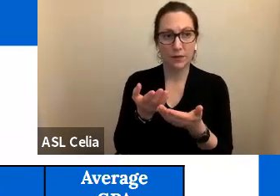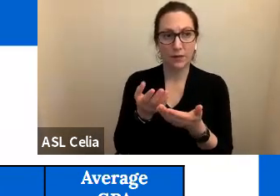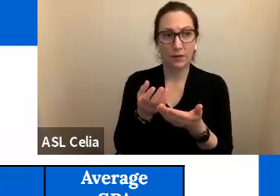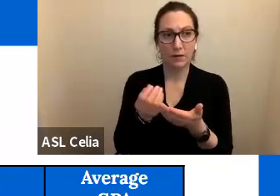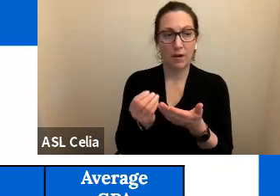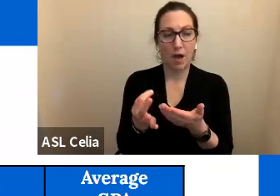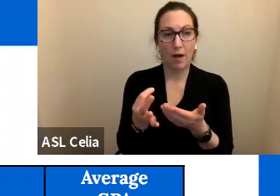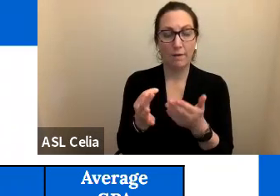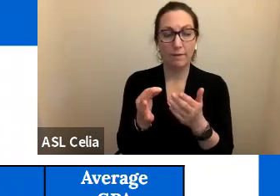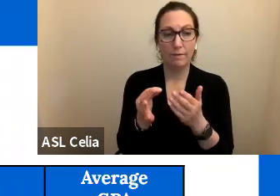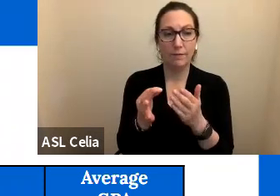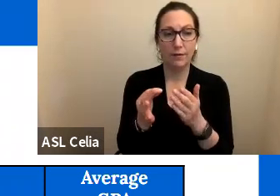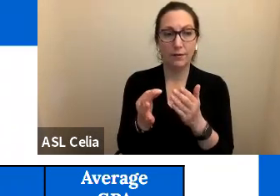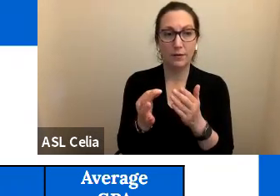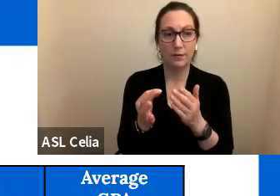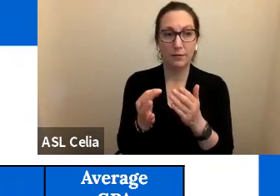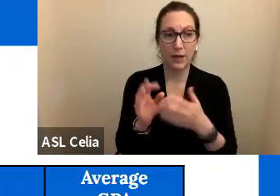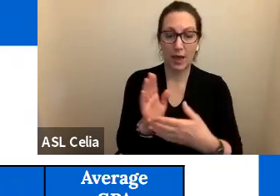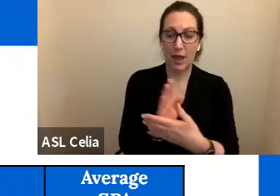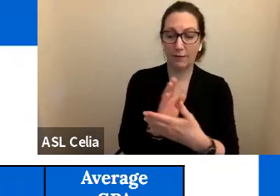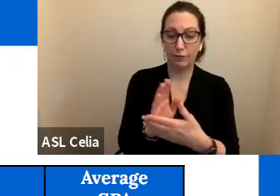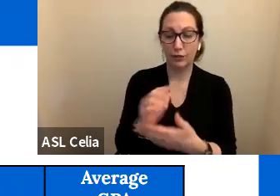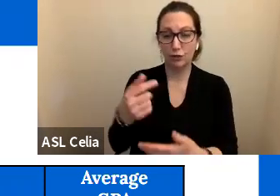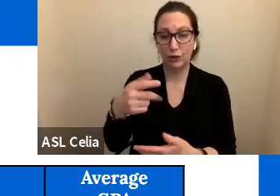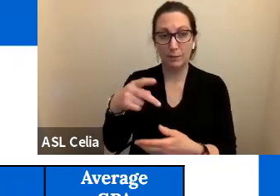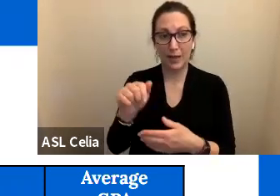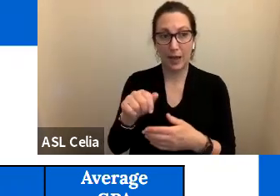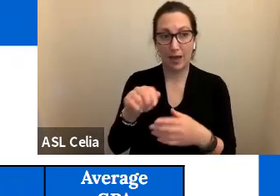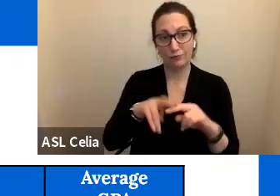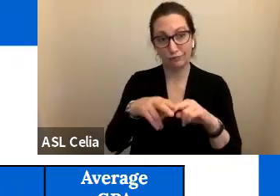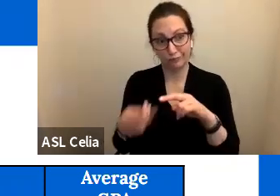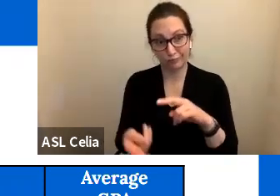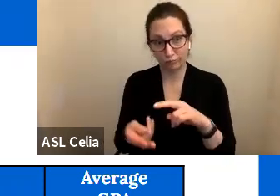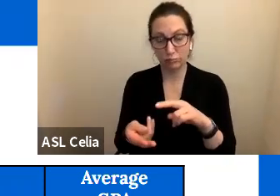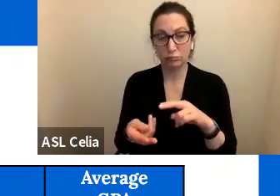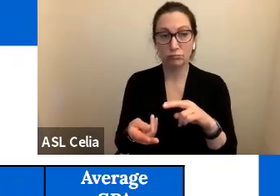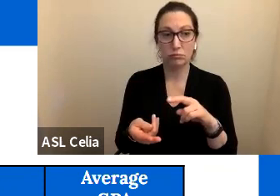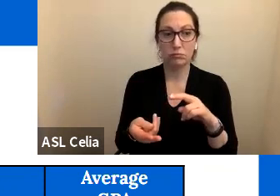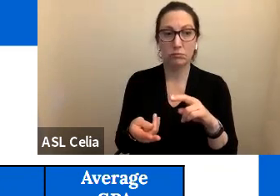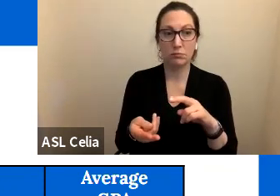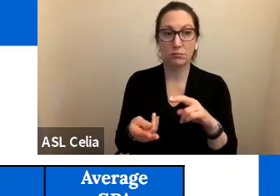drop in the average GPA distribution,